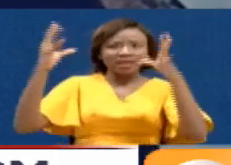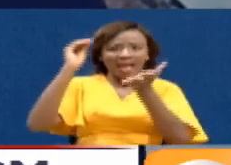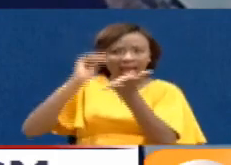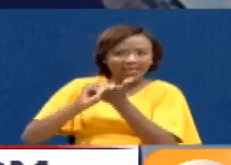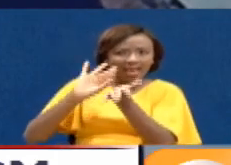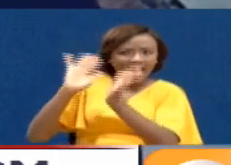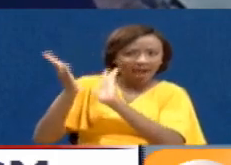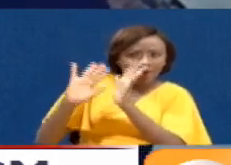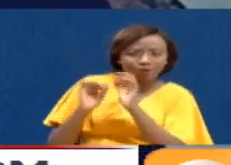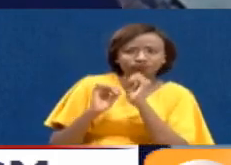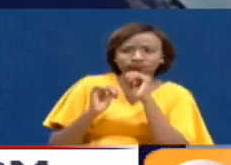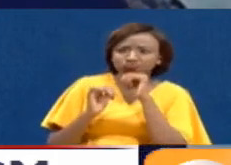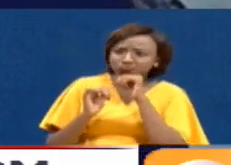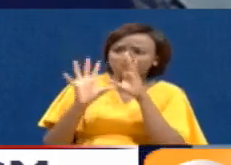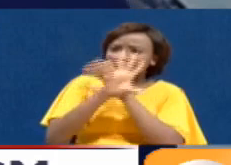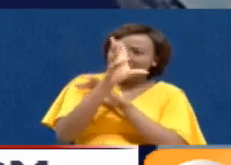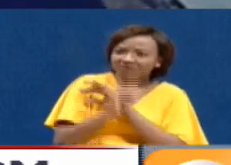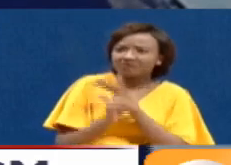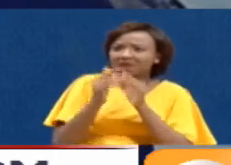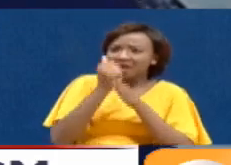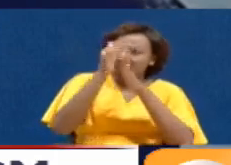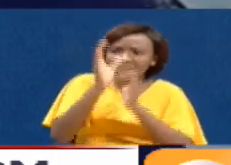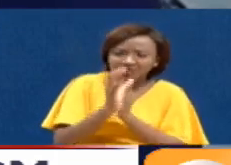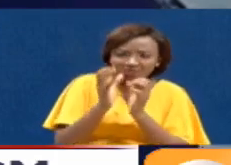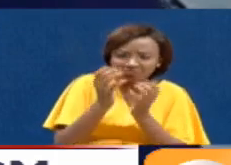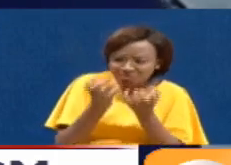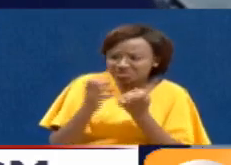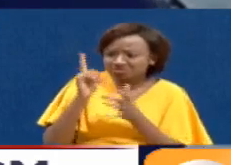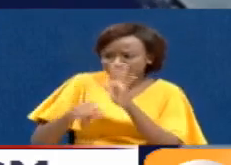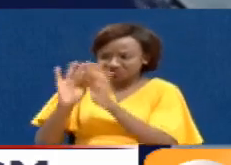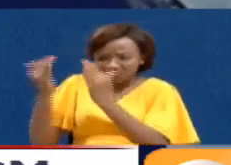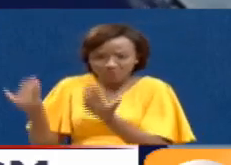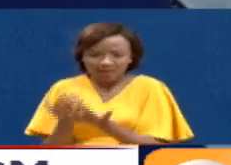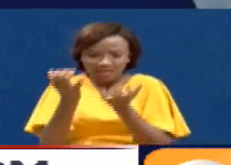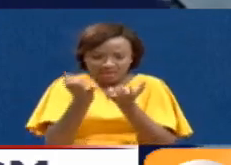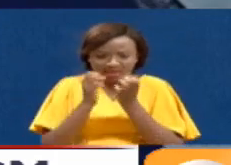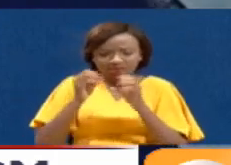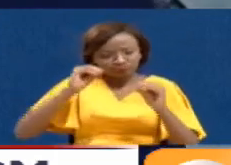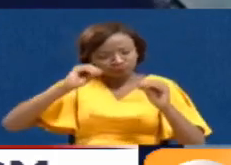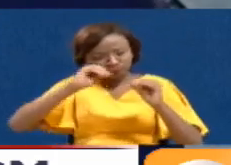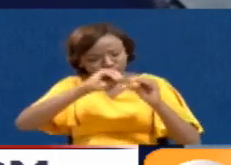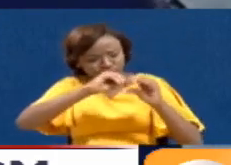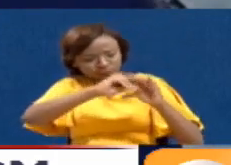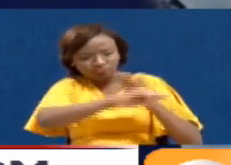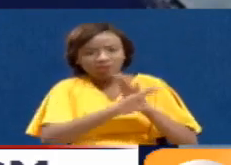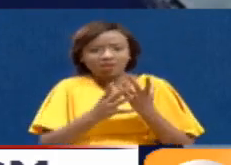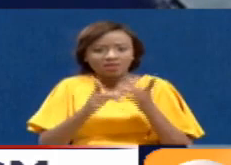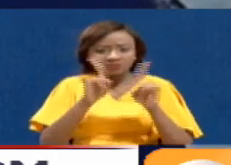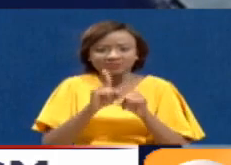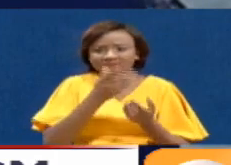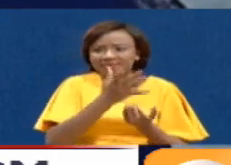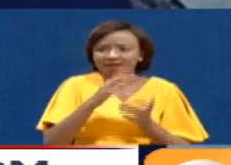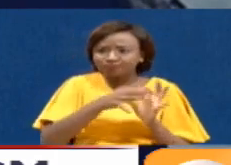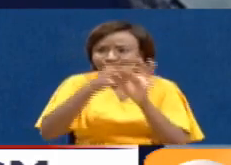about Africa in isolation. Africa needs the world. Africa needs international investment. Africa has to look to East Asia, which is going to be the